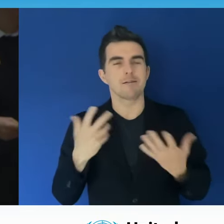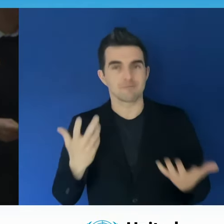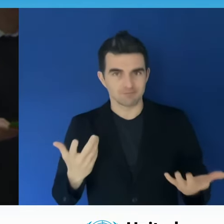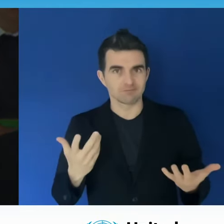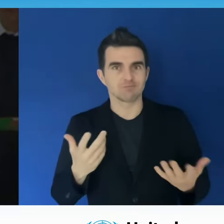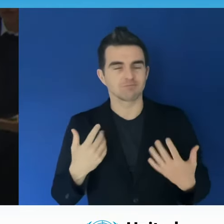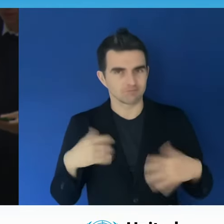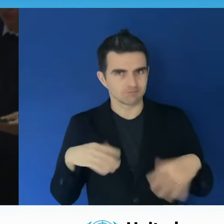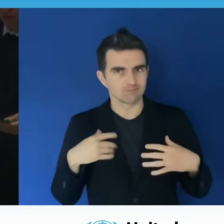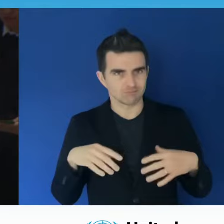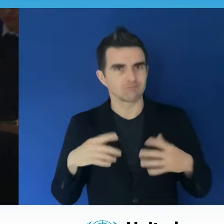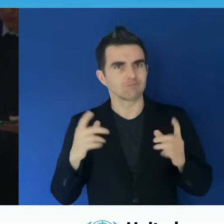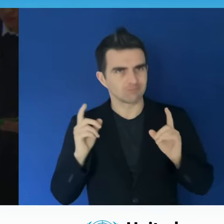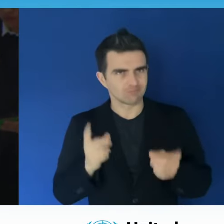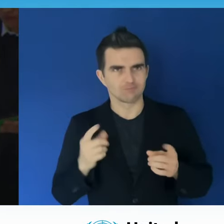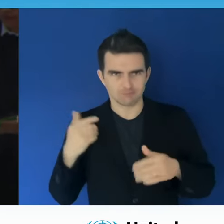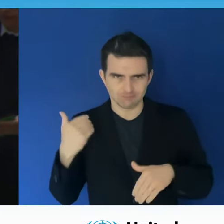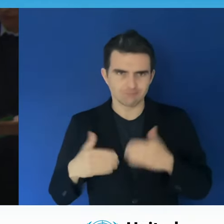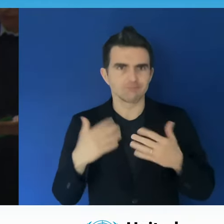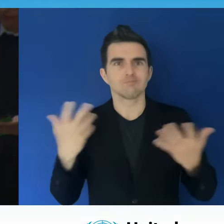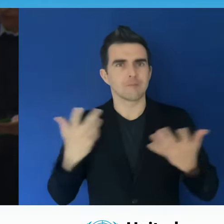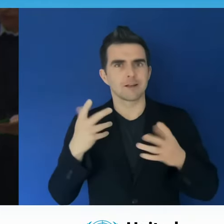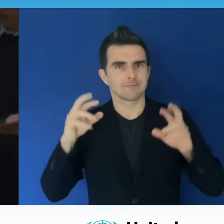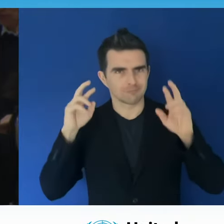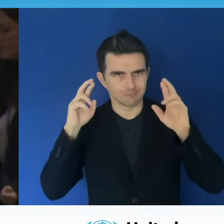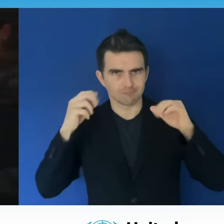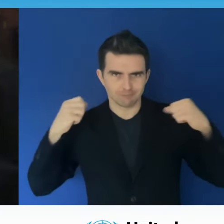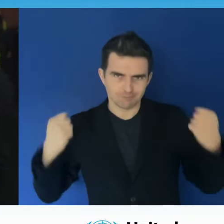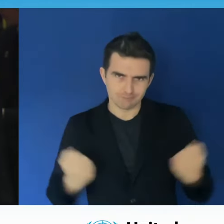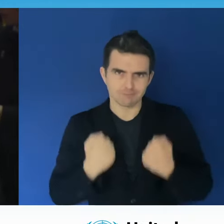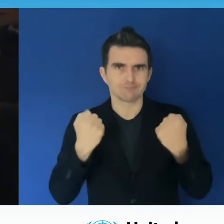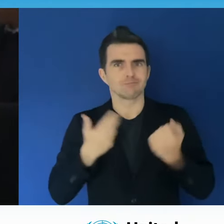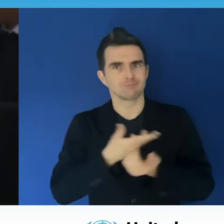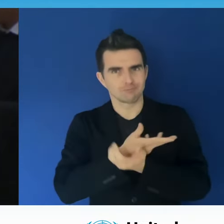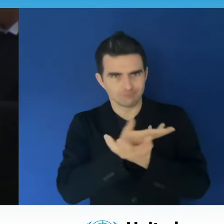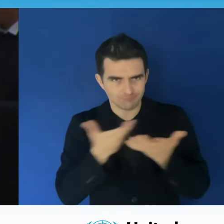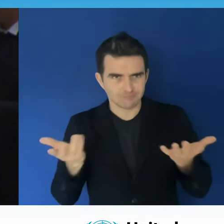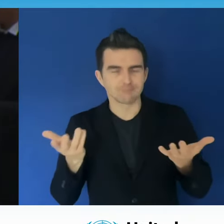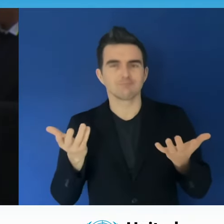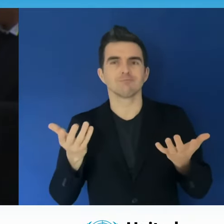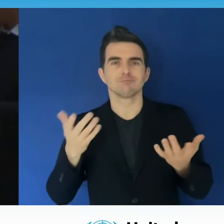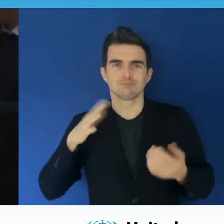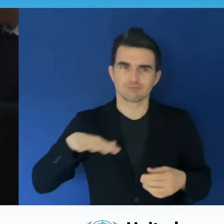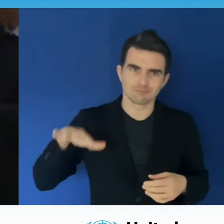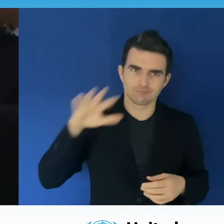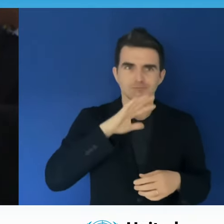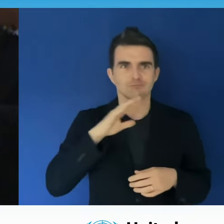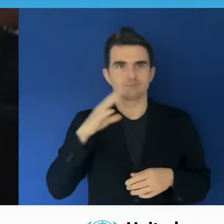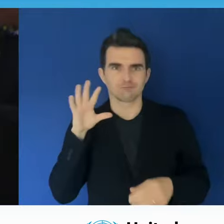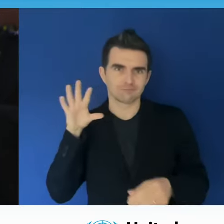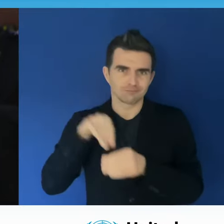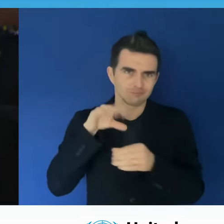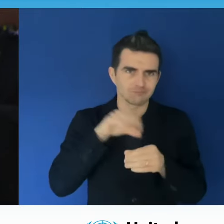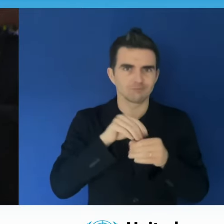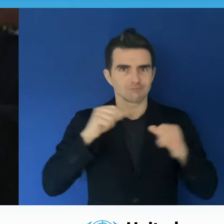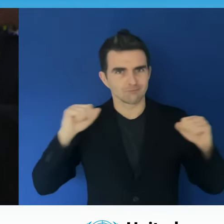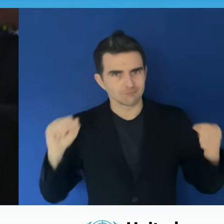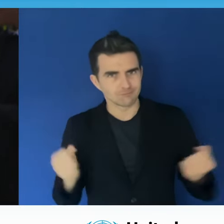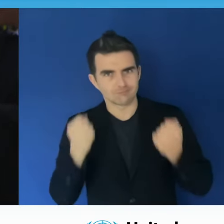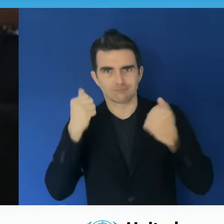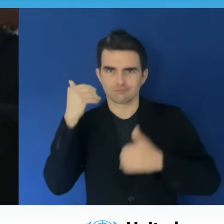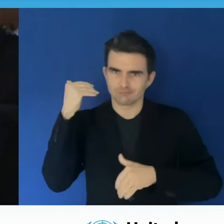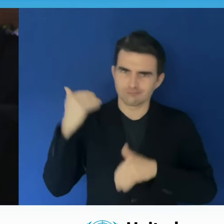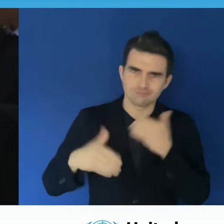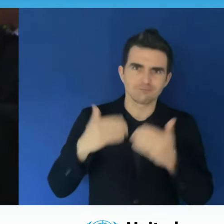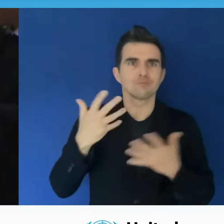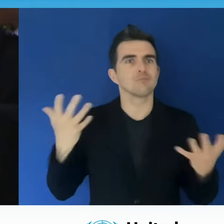right now for achieving the Sustainable Development Goals, particularly Goal 1 around eradicating poverty.